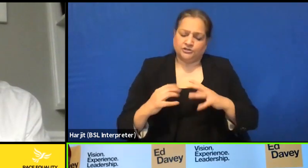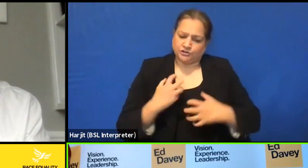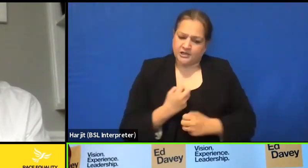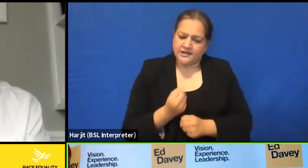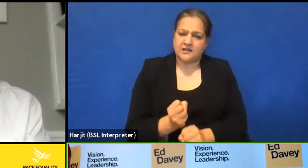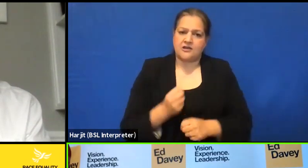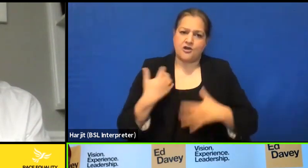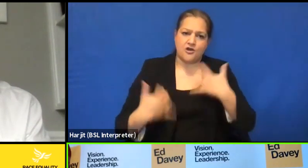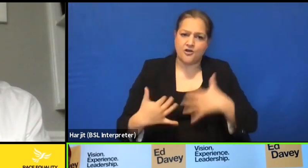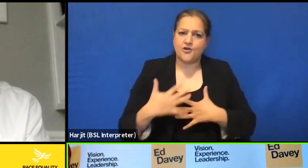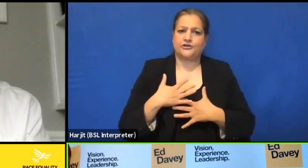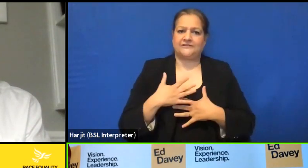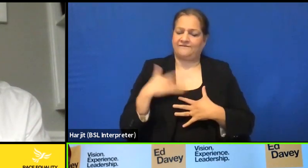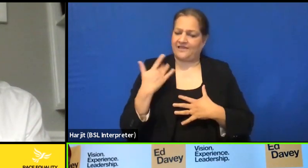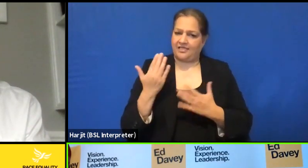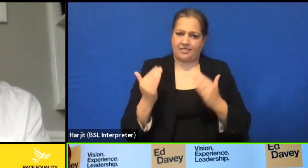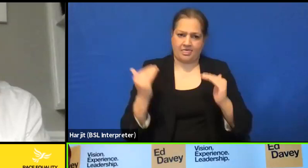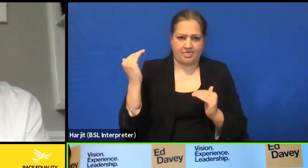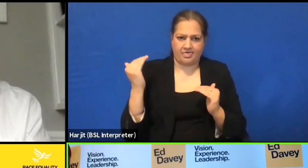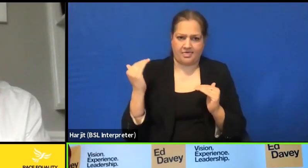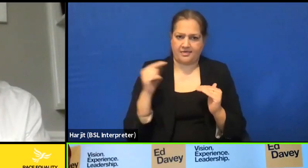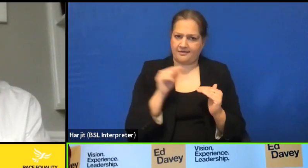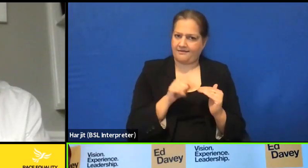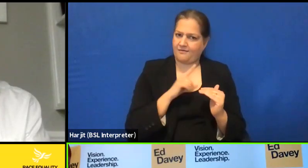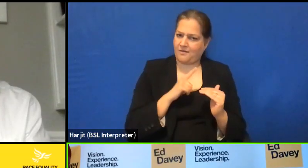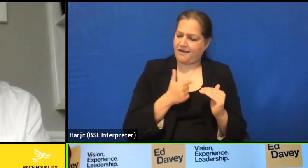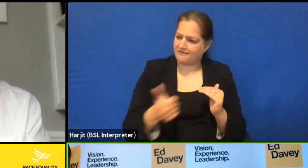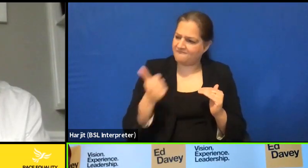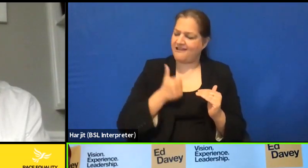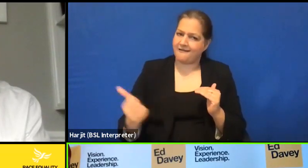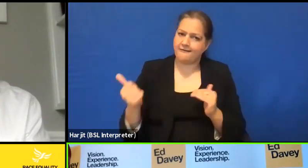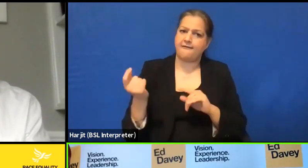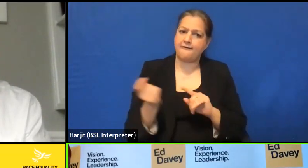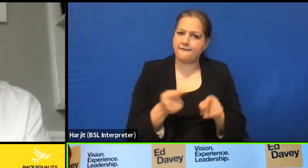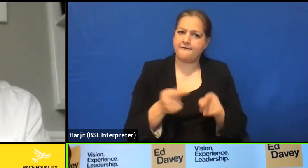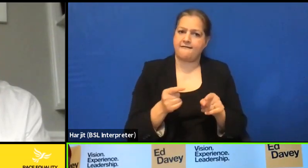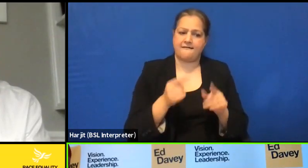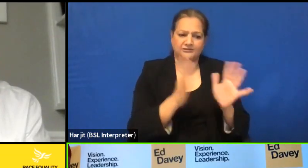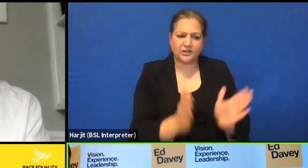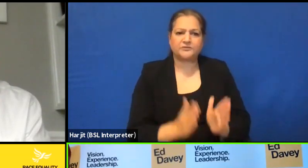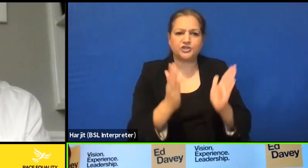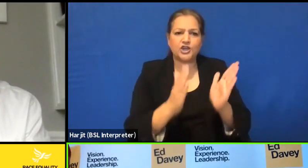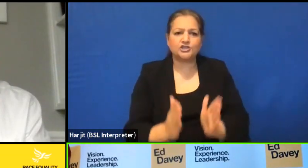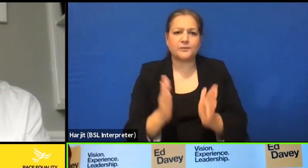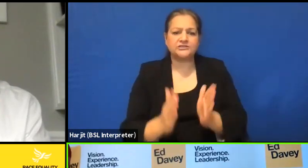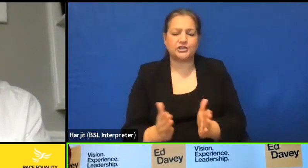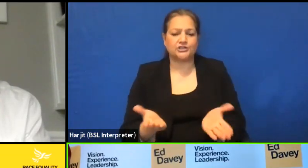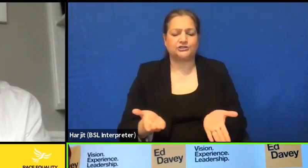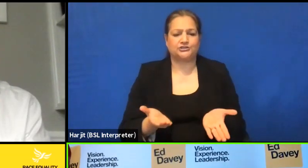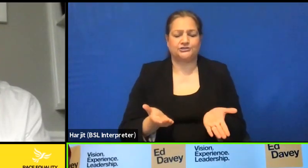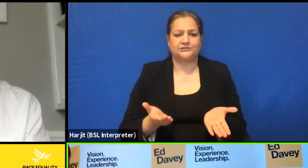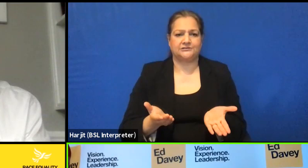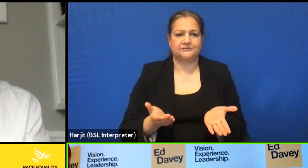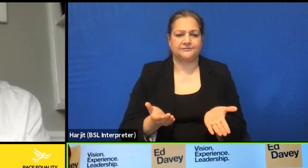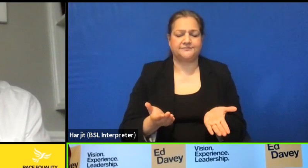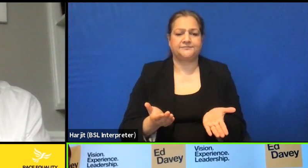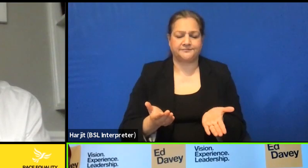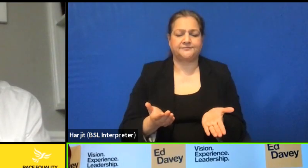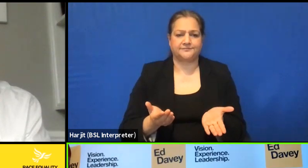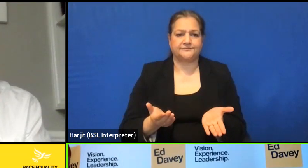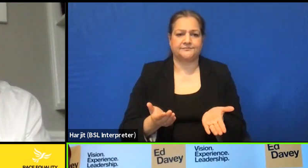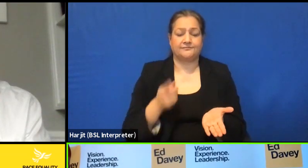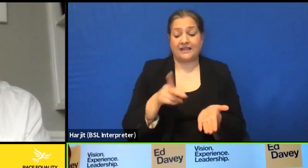huge injustice, often on a very regular basis. So if you take stop and search powers, normal stop and search powers,